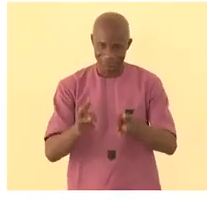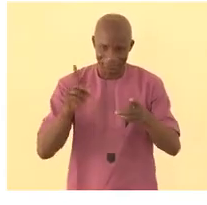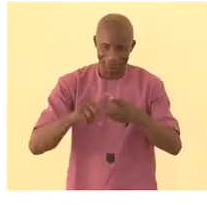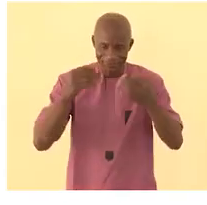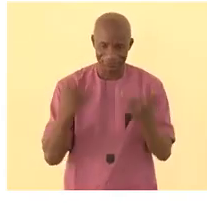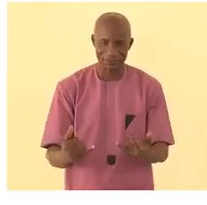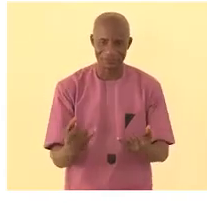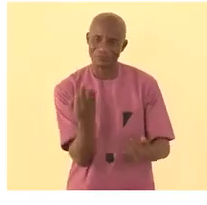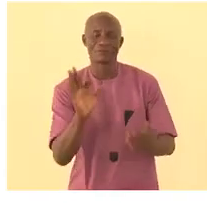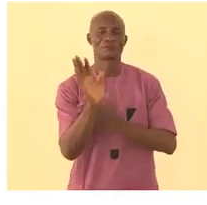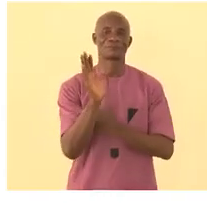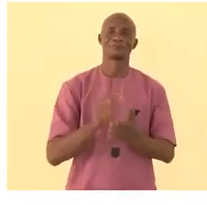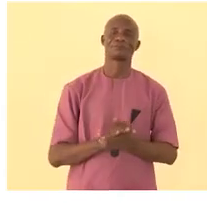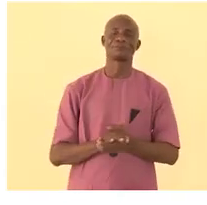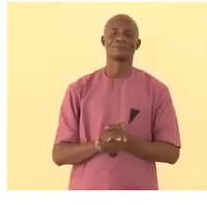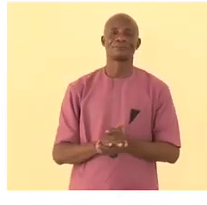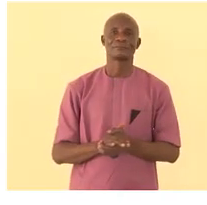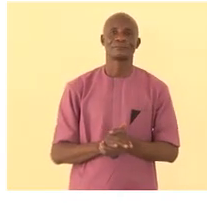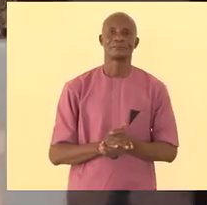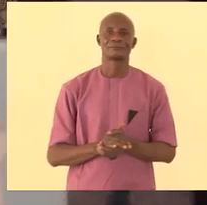the presence of God.